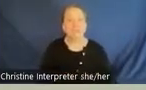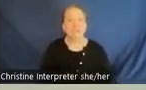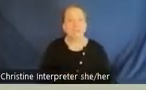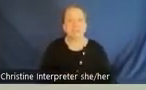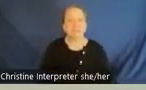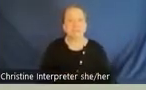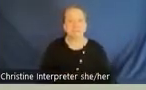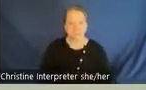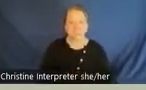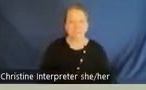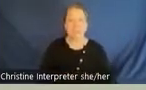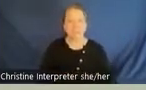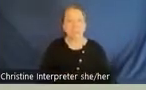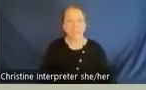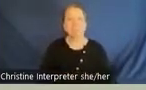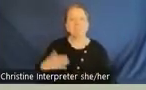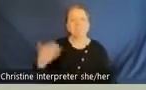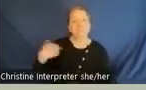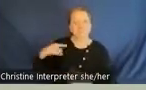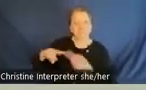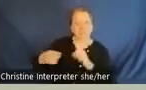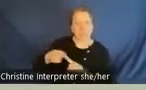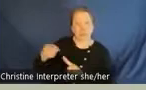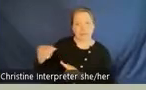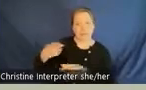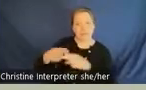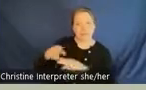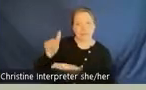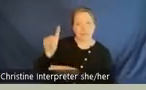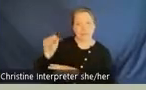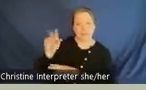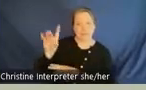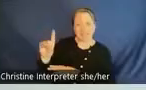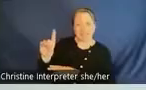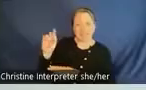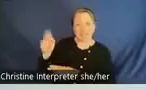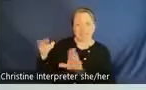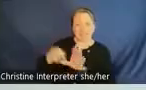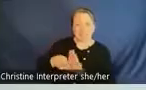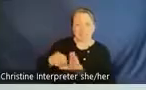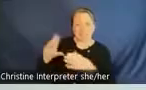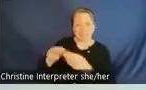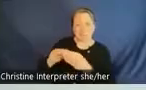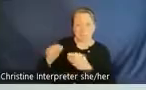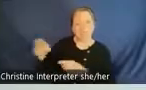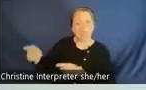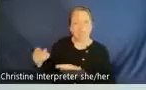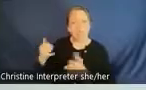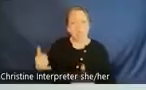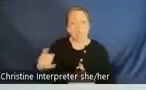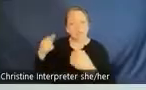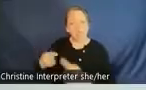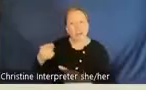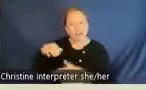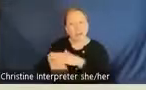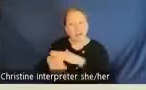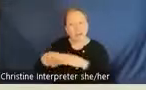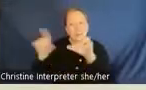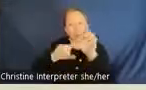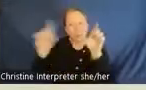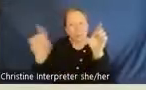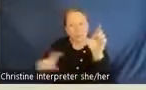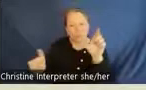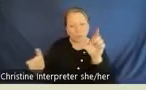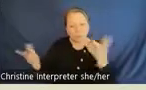So my friend, David, who's supposed to be joining this Zoom as an electrician, is kind of struggling right now getting entrance into the Zoom. So he